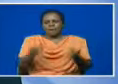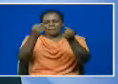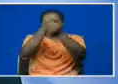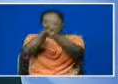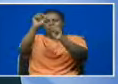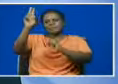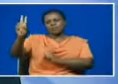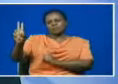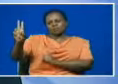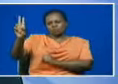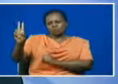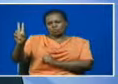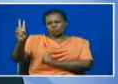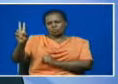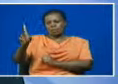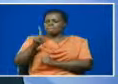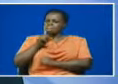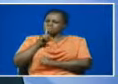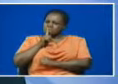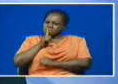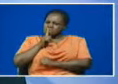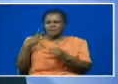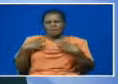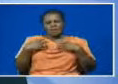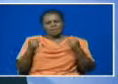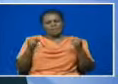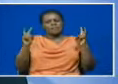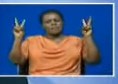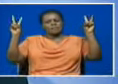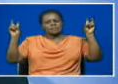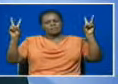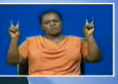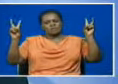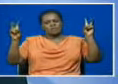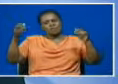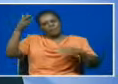President Uhuru Kenyatta has been quiet on the health crisis that has seen nurses go on strike.